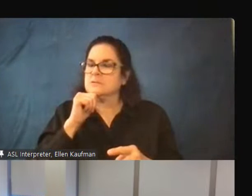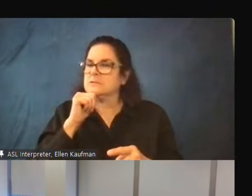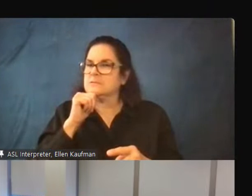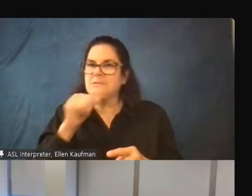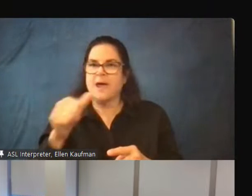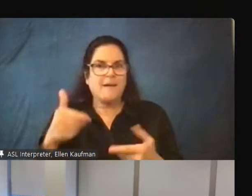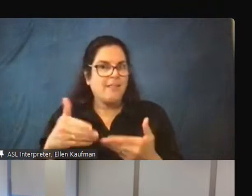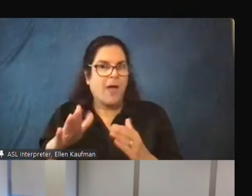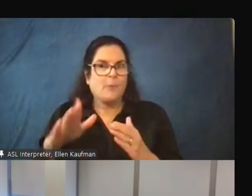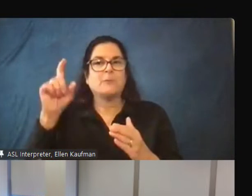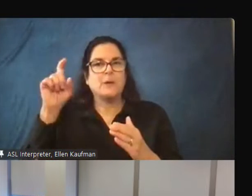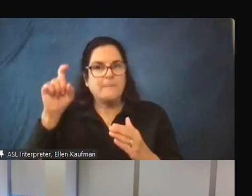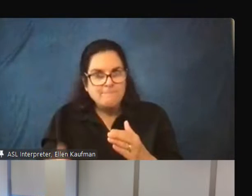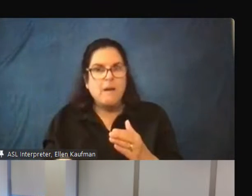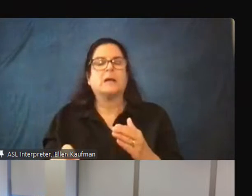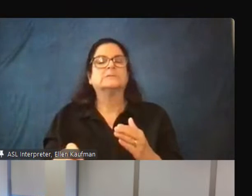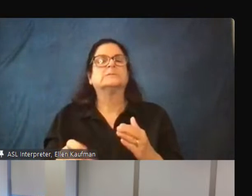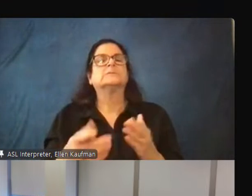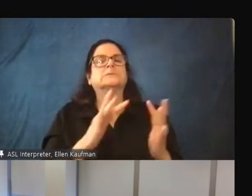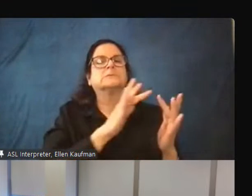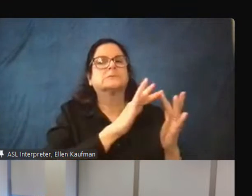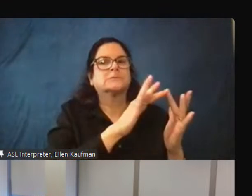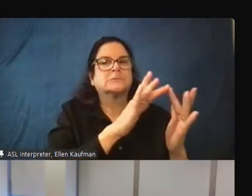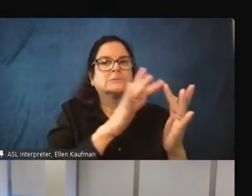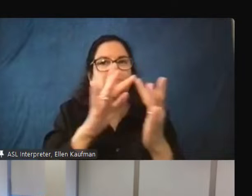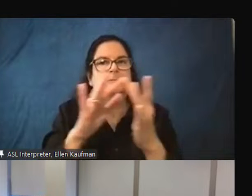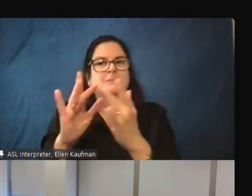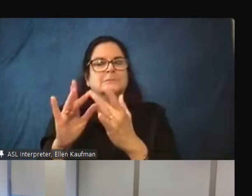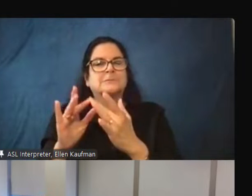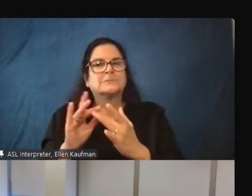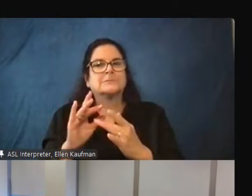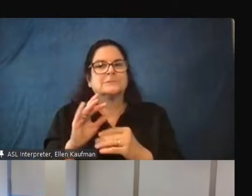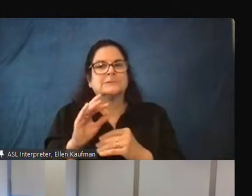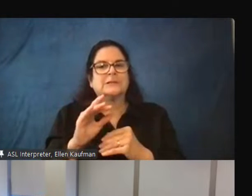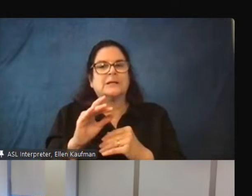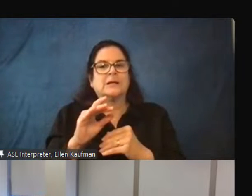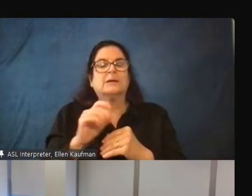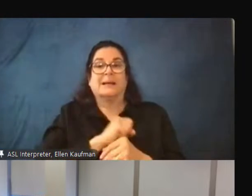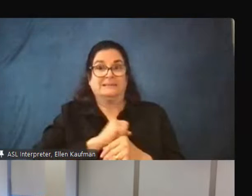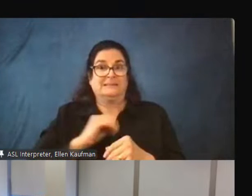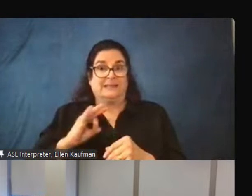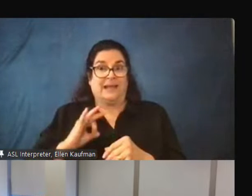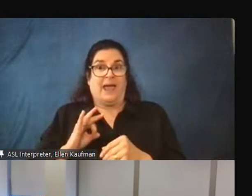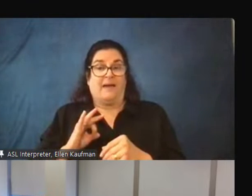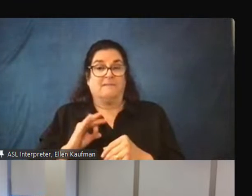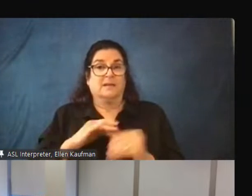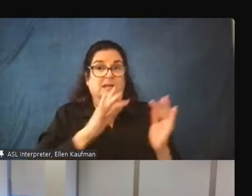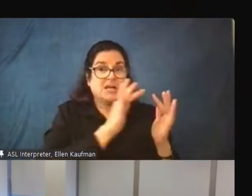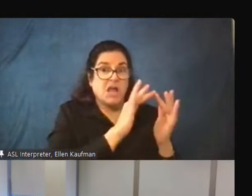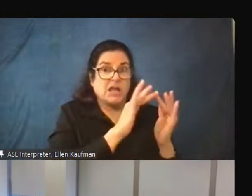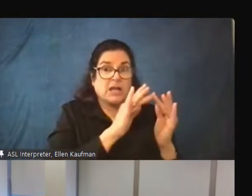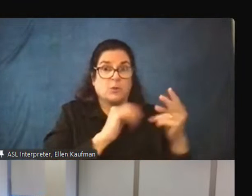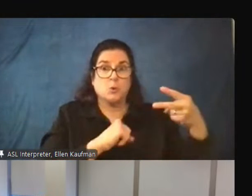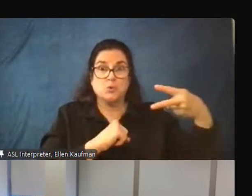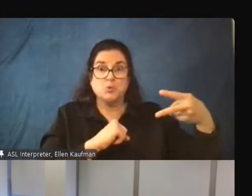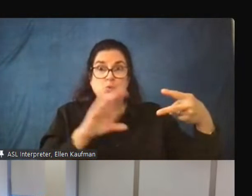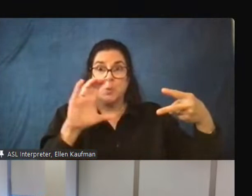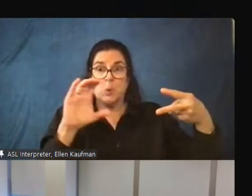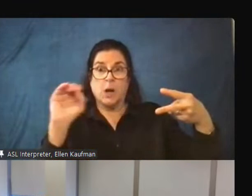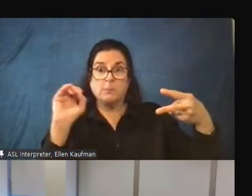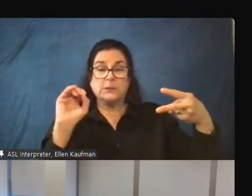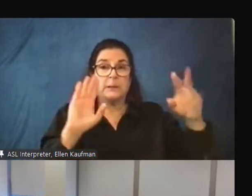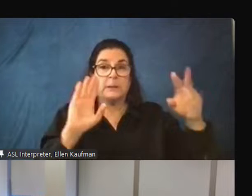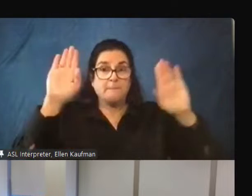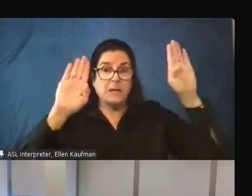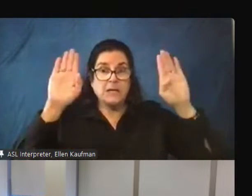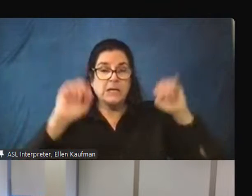proposal. So we are reaching out. We've reached out, my staff has, to these two bidders on this to